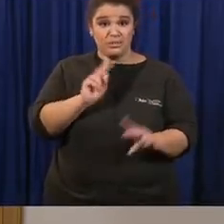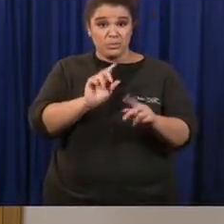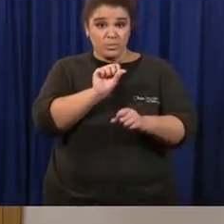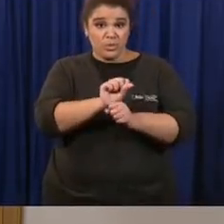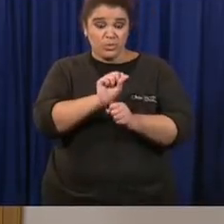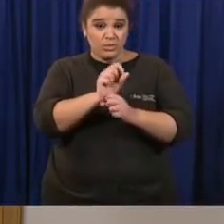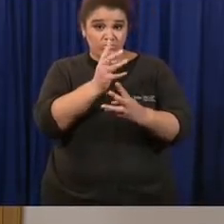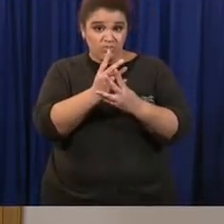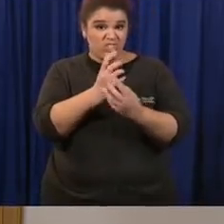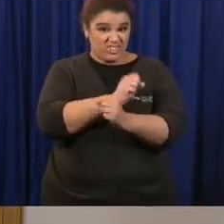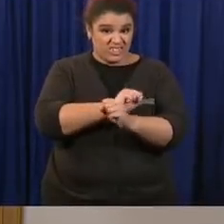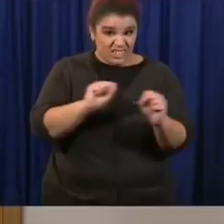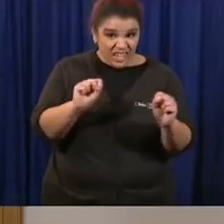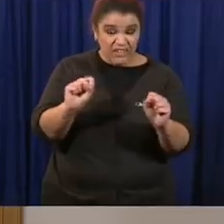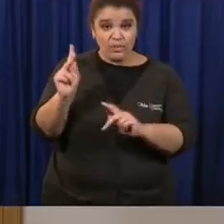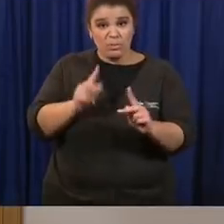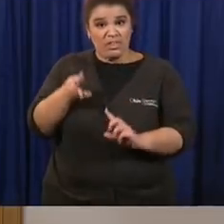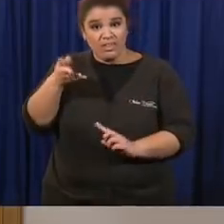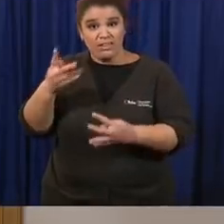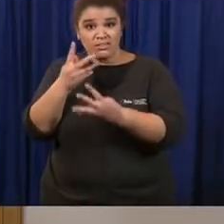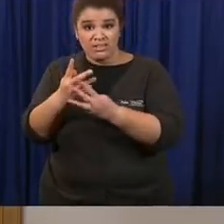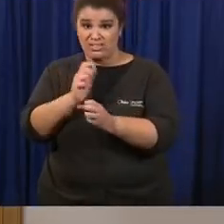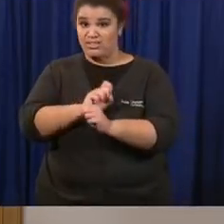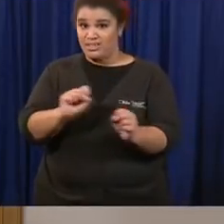Well, no one is safe from the coronavirus.